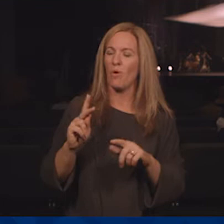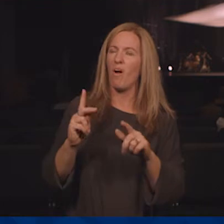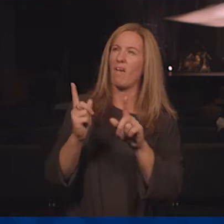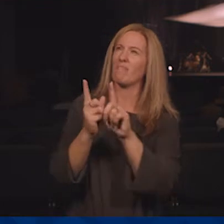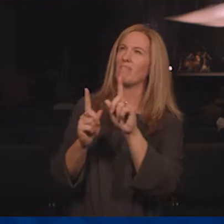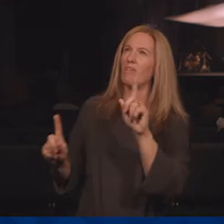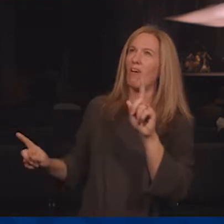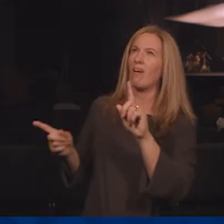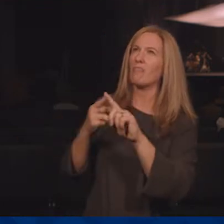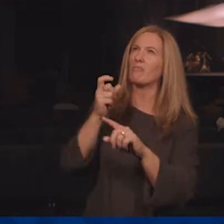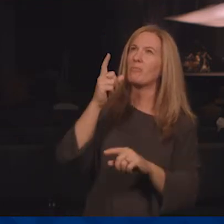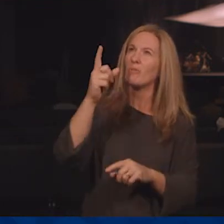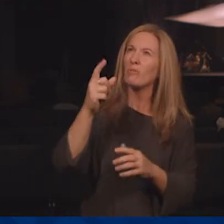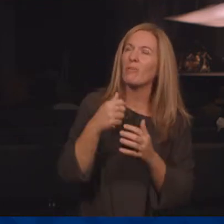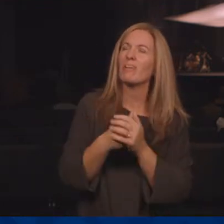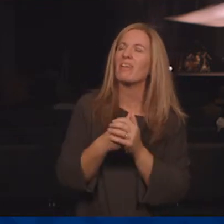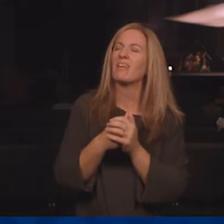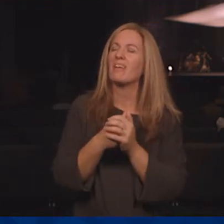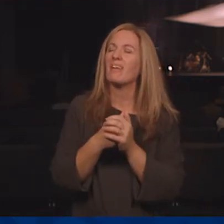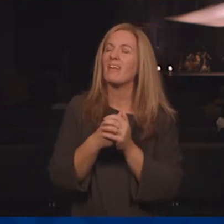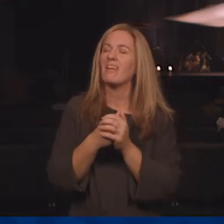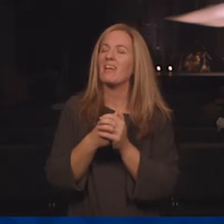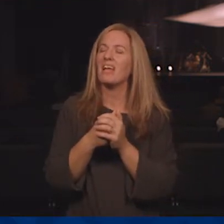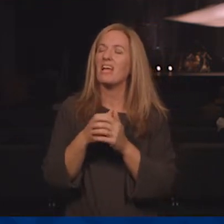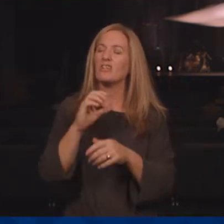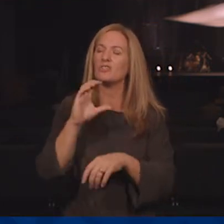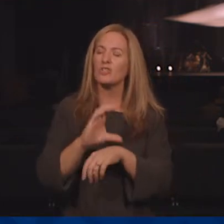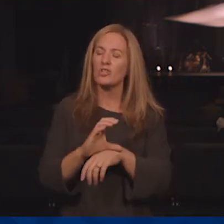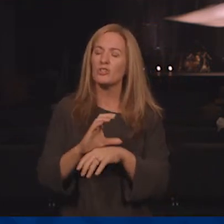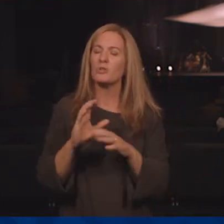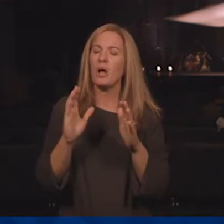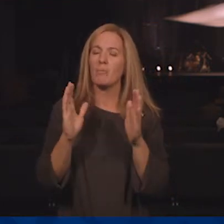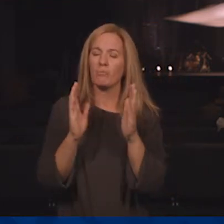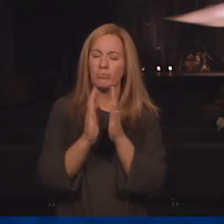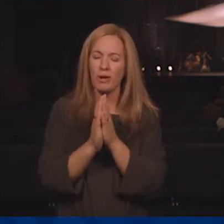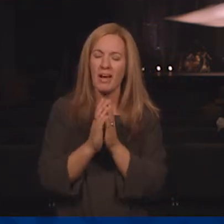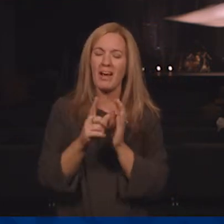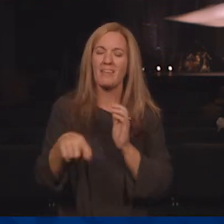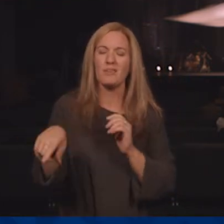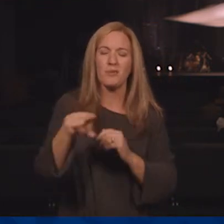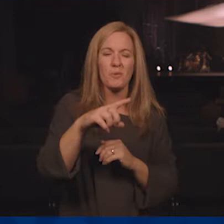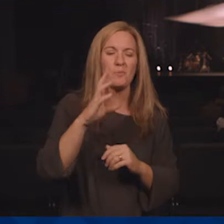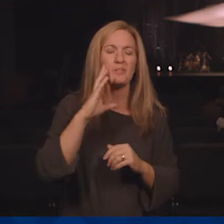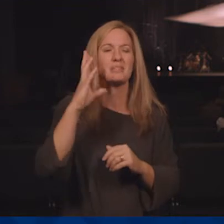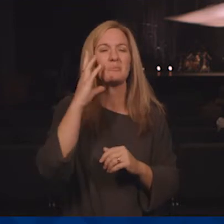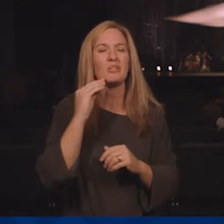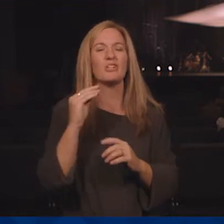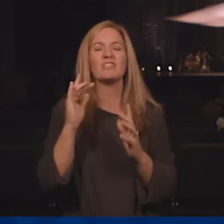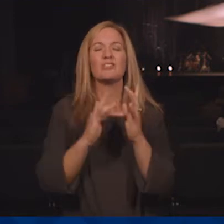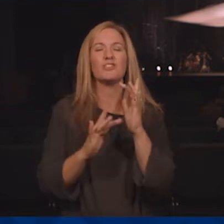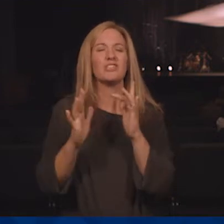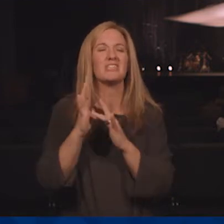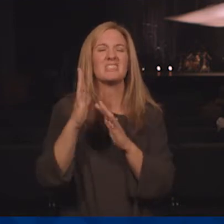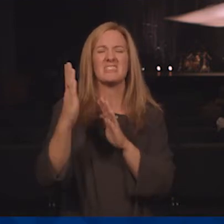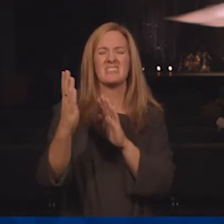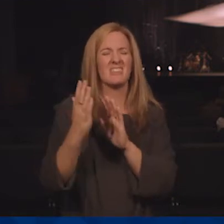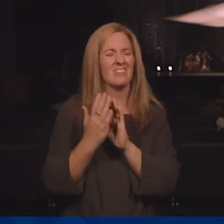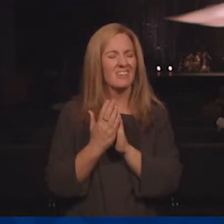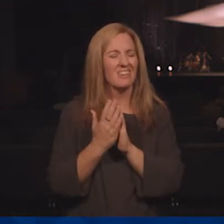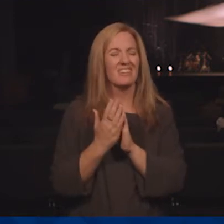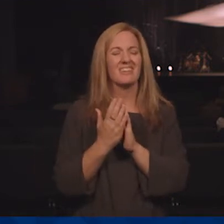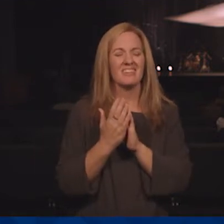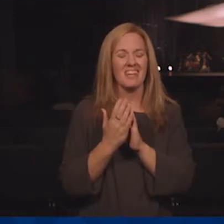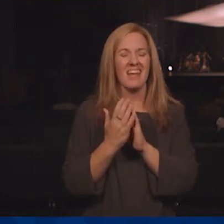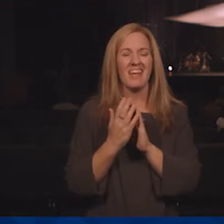And I pray, church, that you would experience right now the proximity of Christ, that these words of